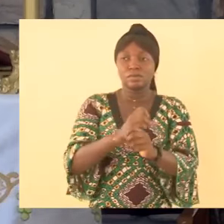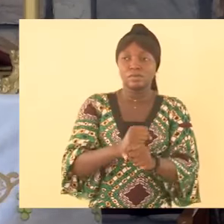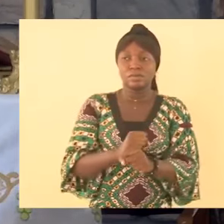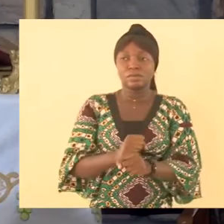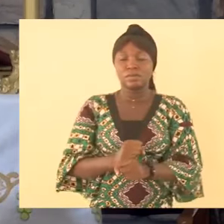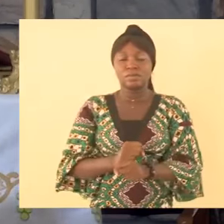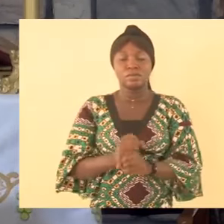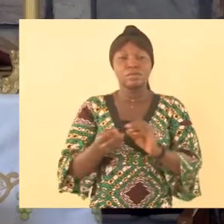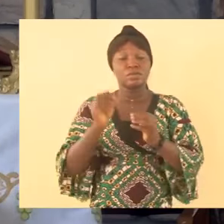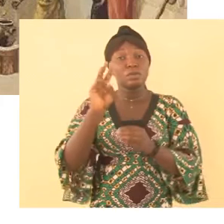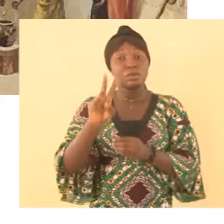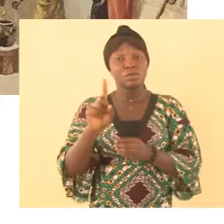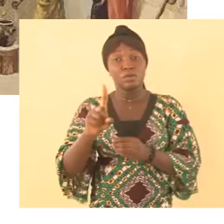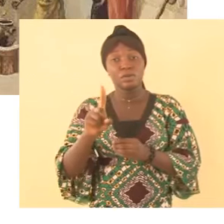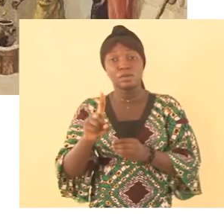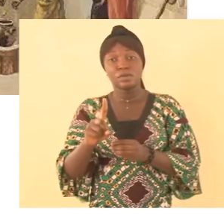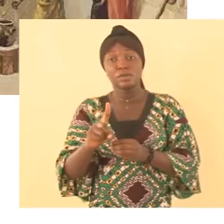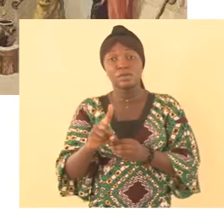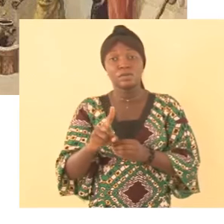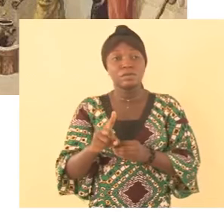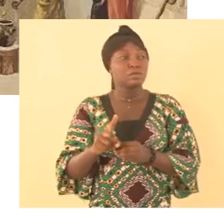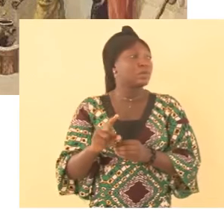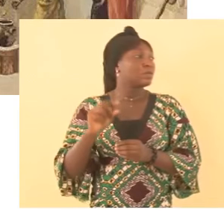now. Can you read? Number one.